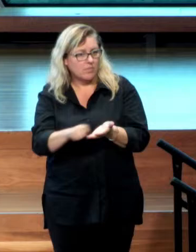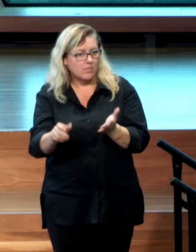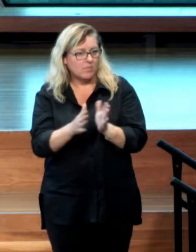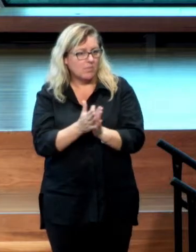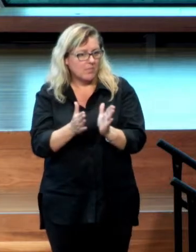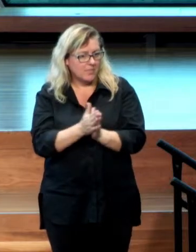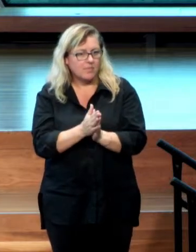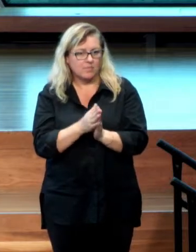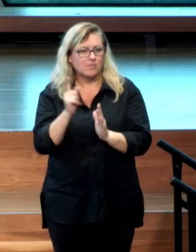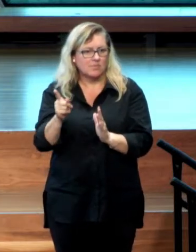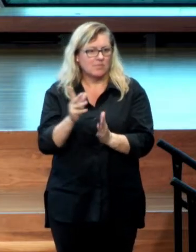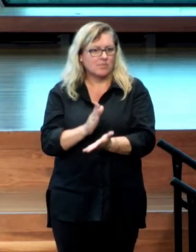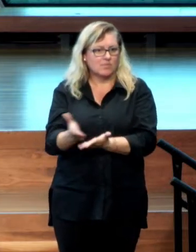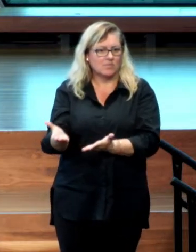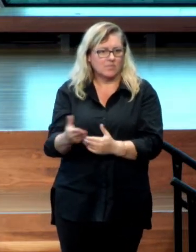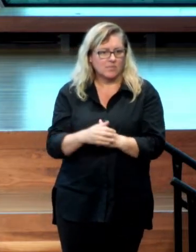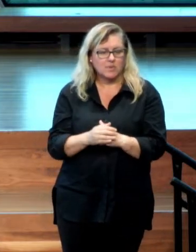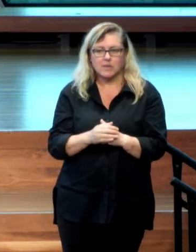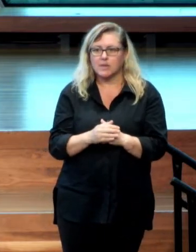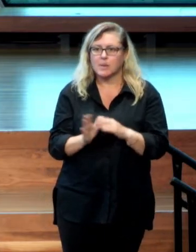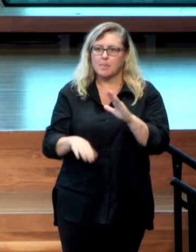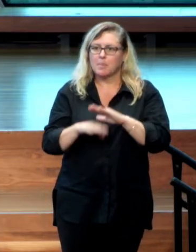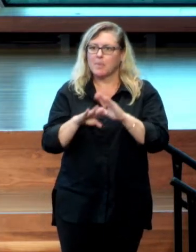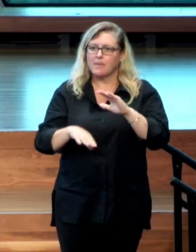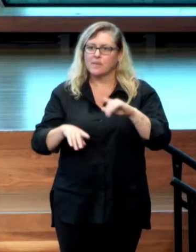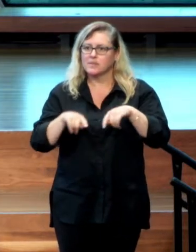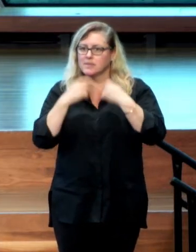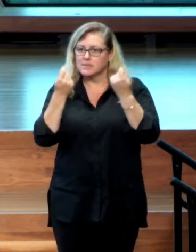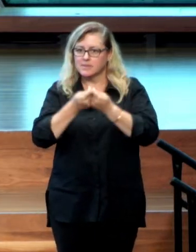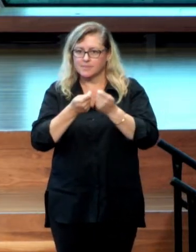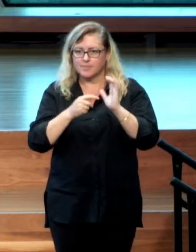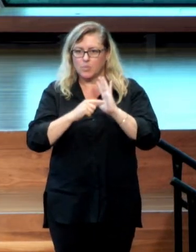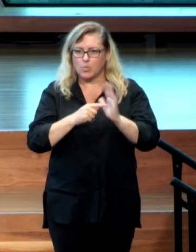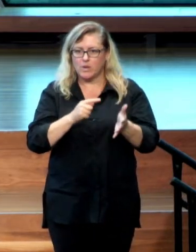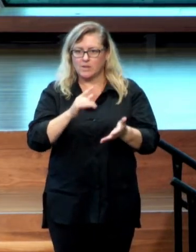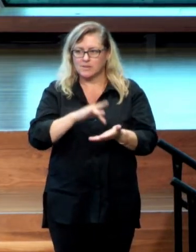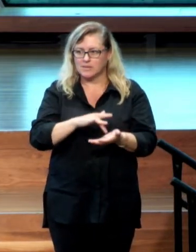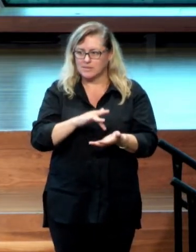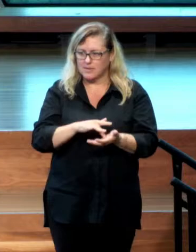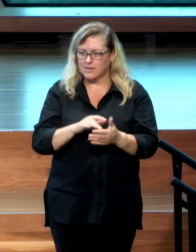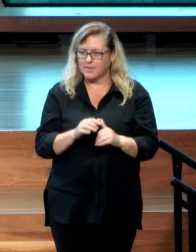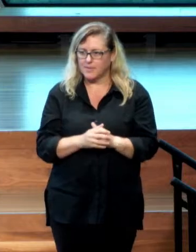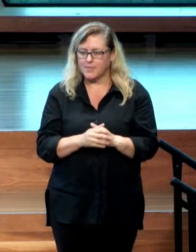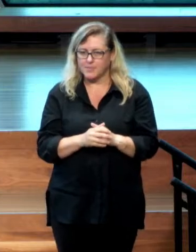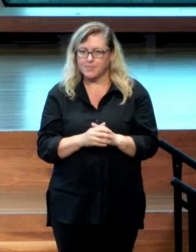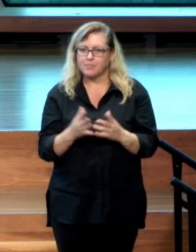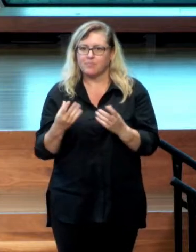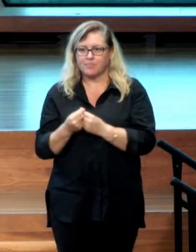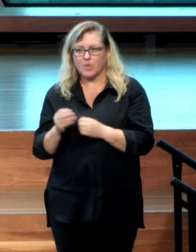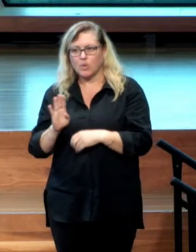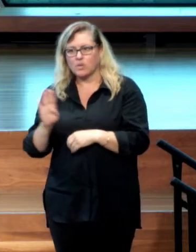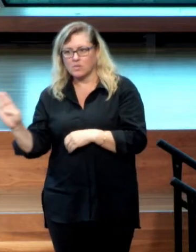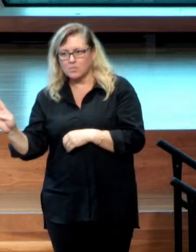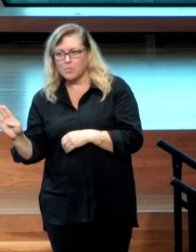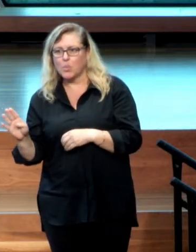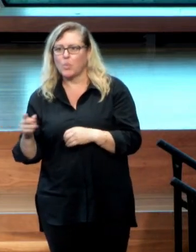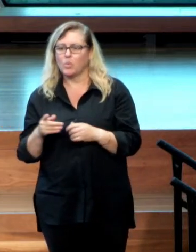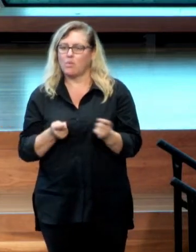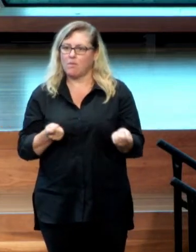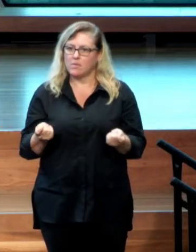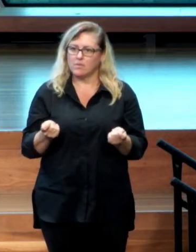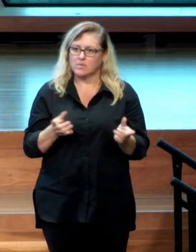a reality, and finally the entire team at the Wheeler Centre. Alongside the Board of Directors, the passion